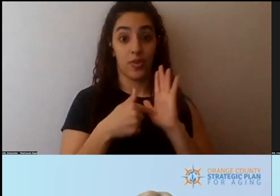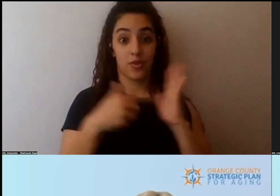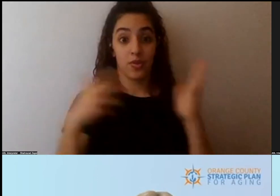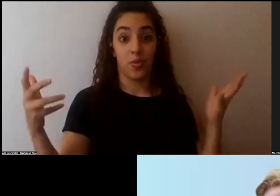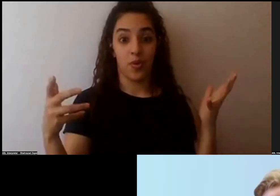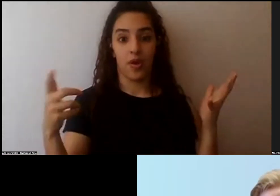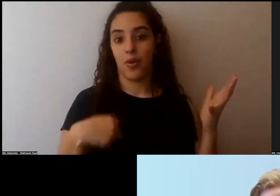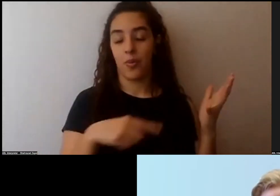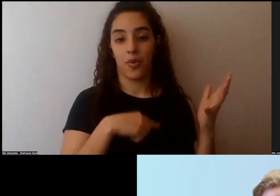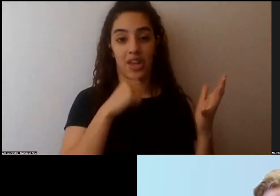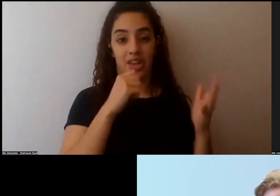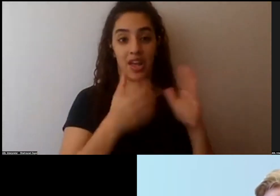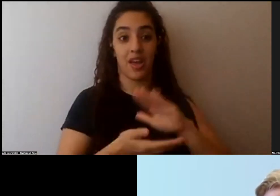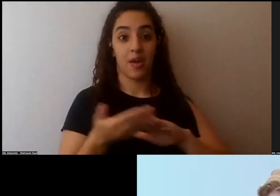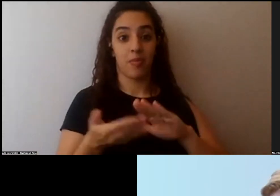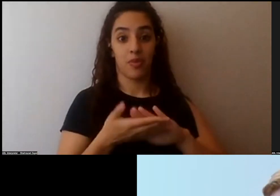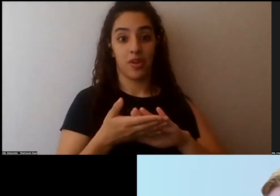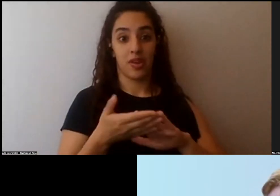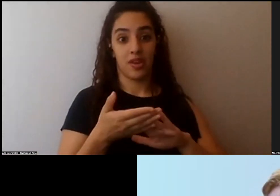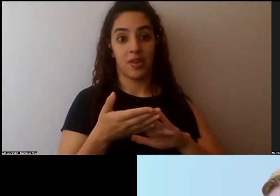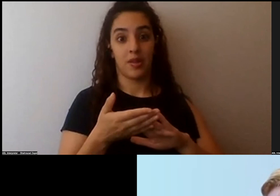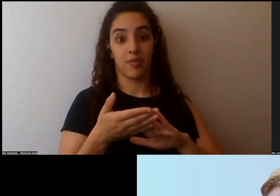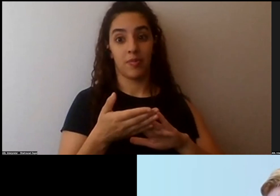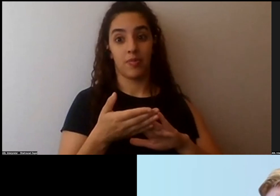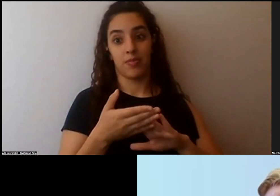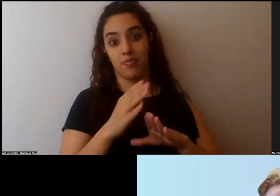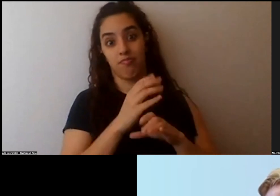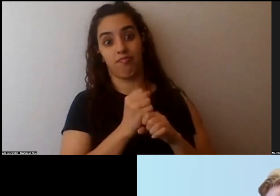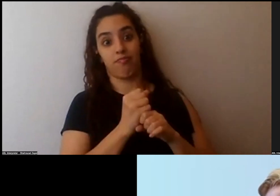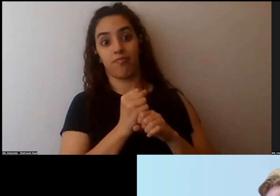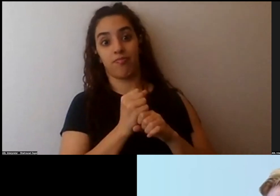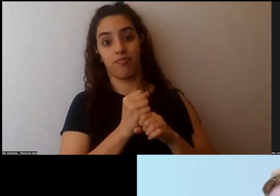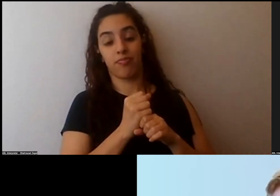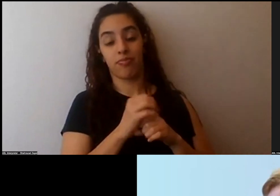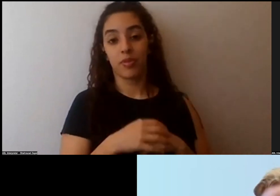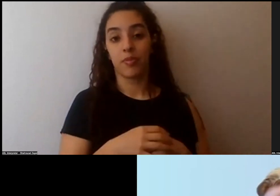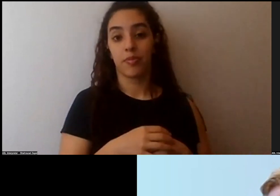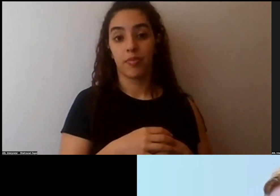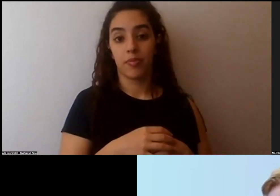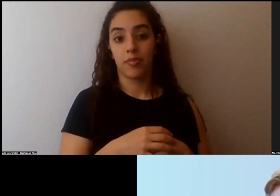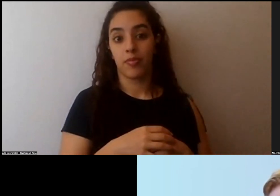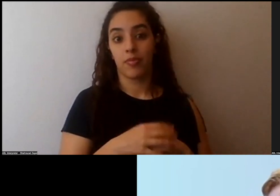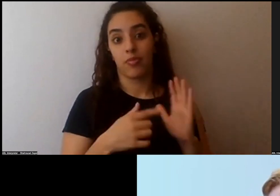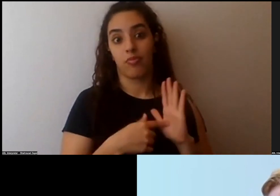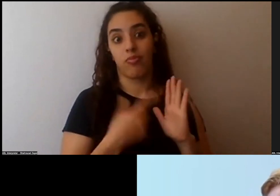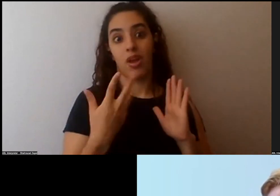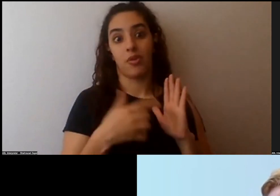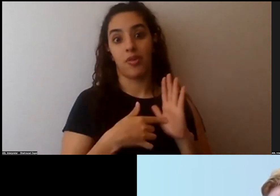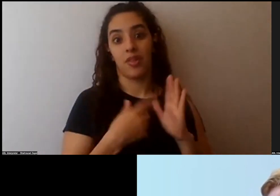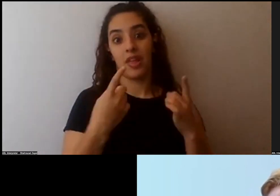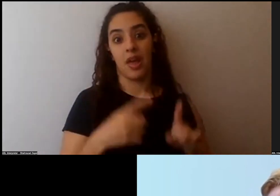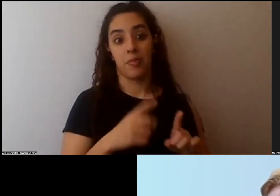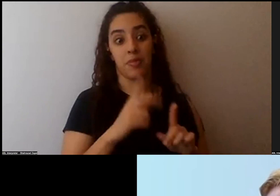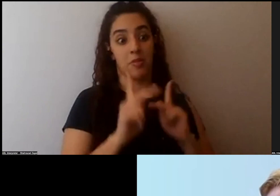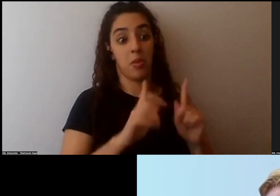in silos, even if our information is siloed. Rarely does a senior only experience food insecurity.